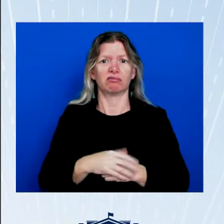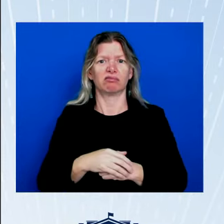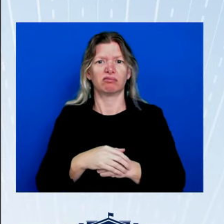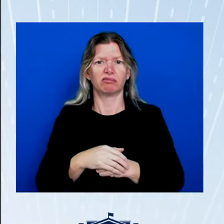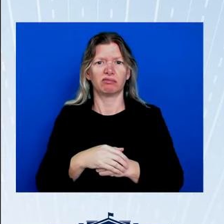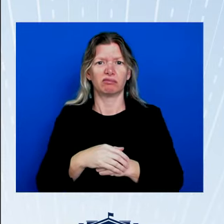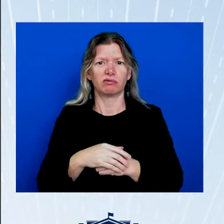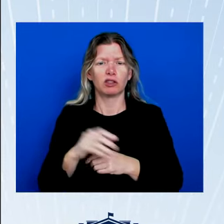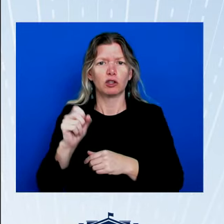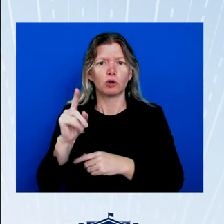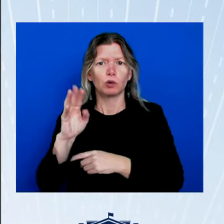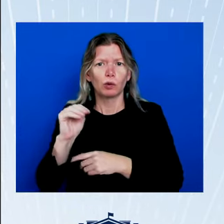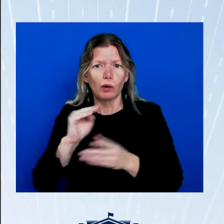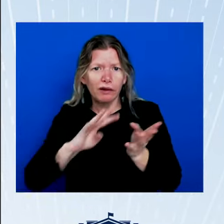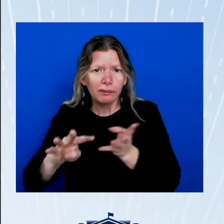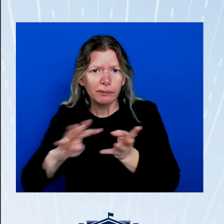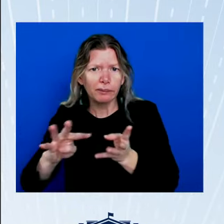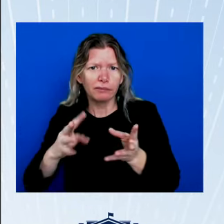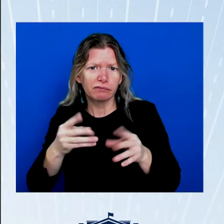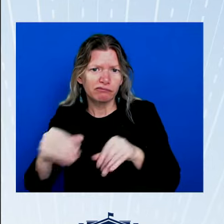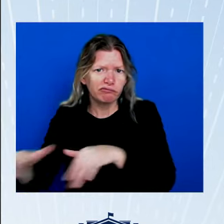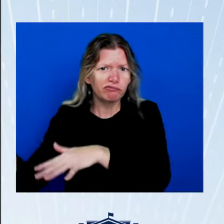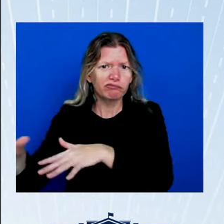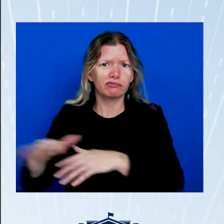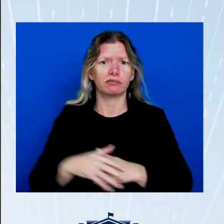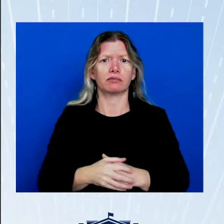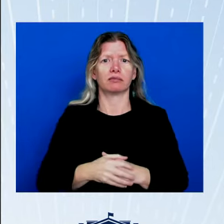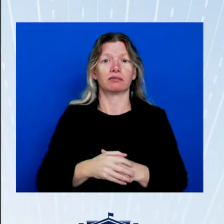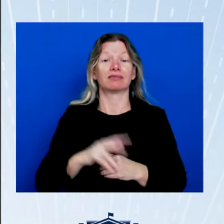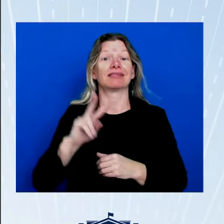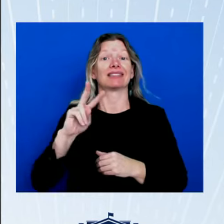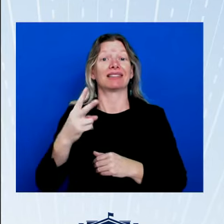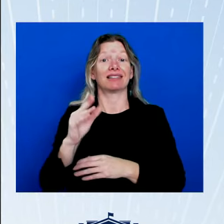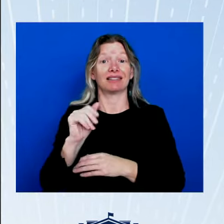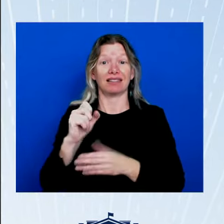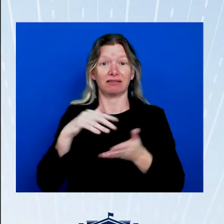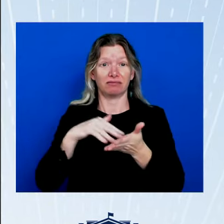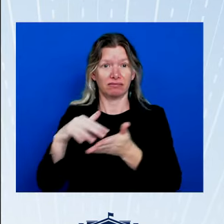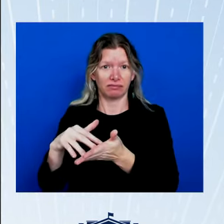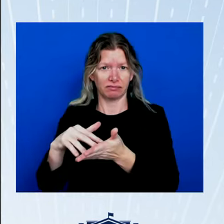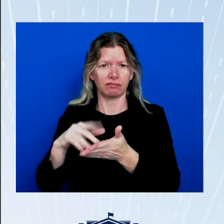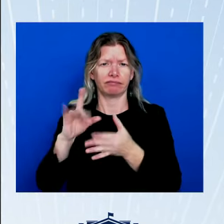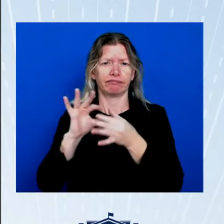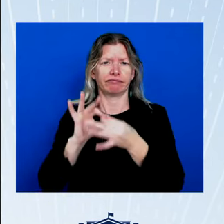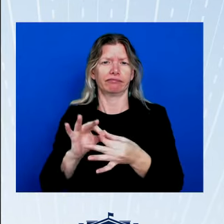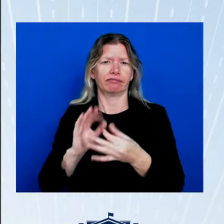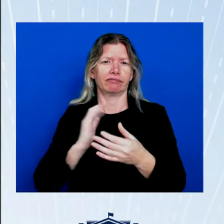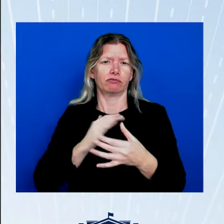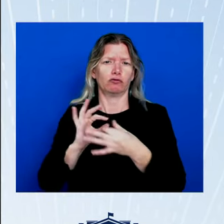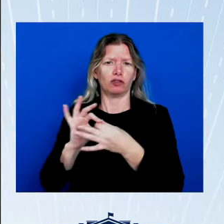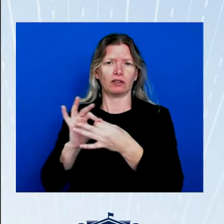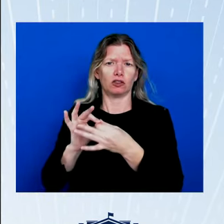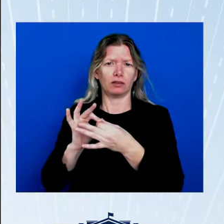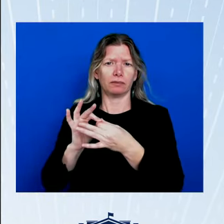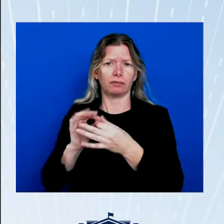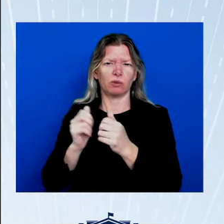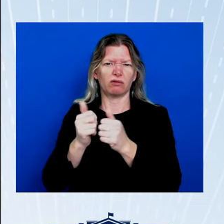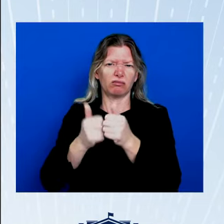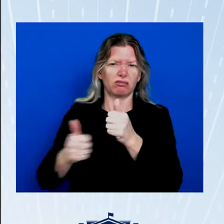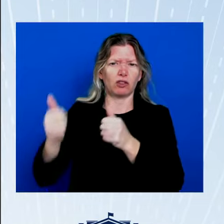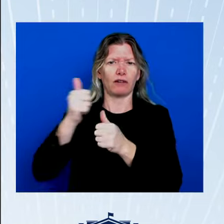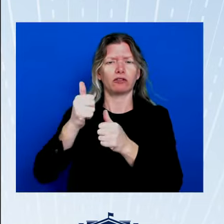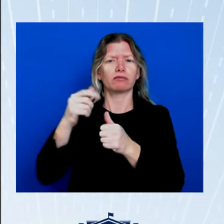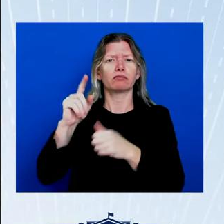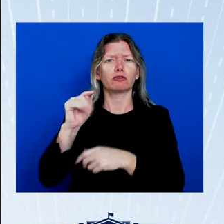relationship with Sovereign Tribal Nations. Across the Western United States, the department is leveraging the President's Investing in America